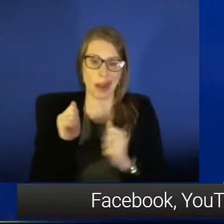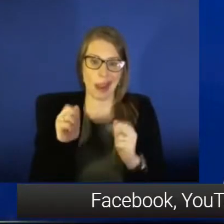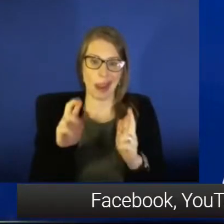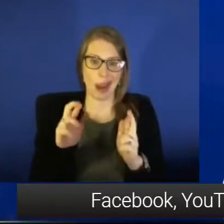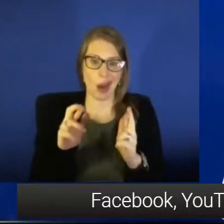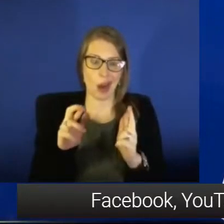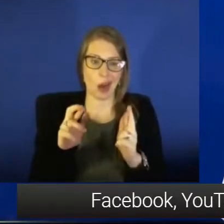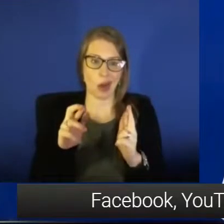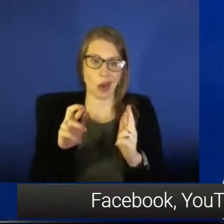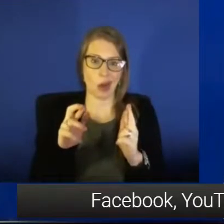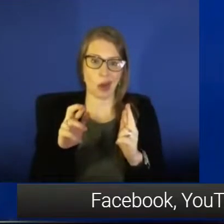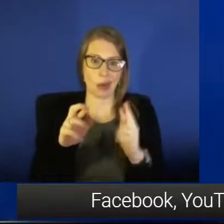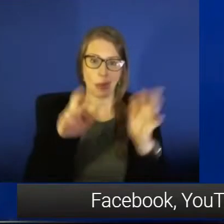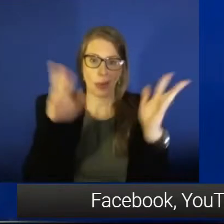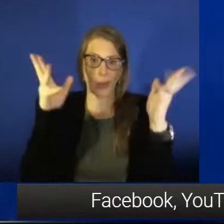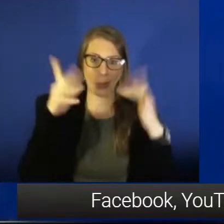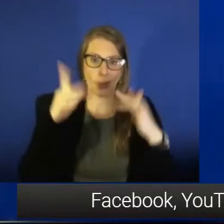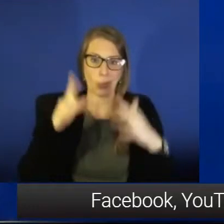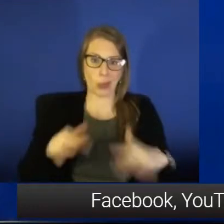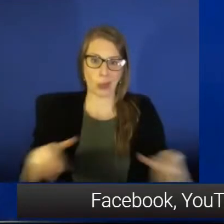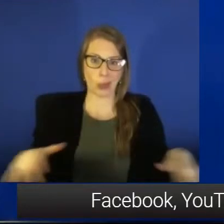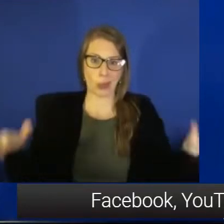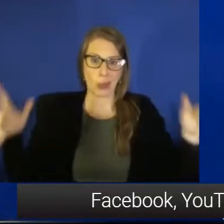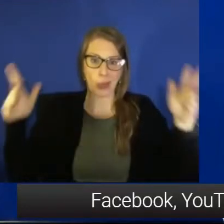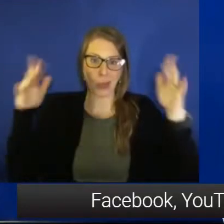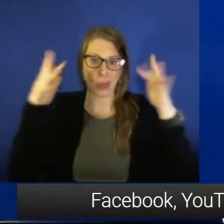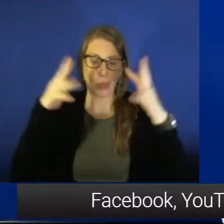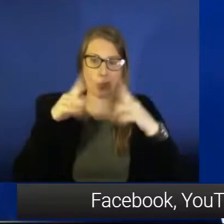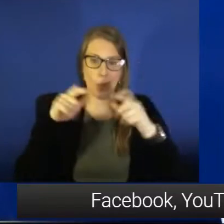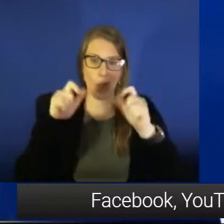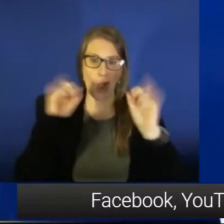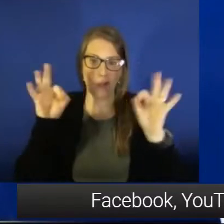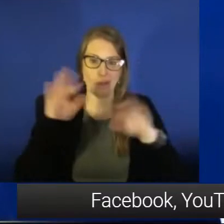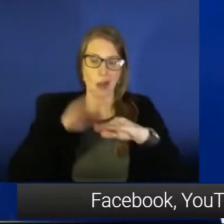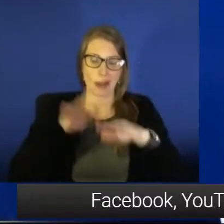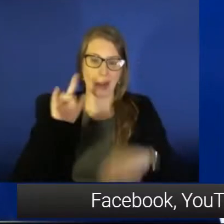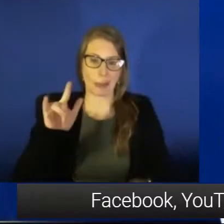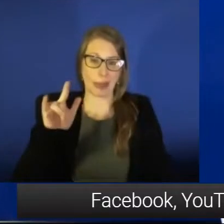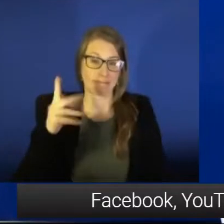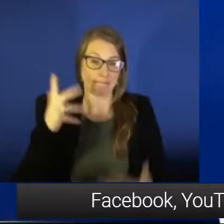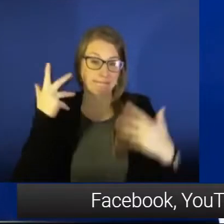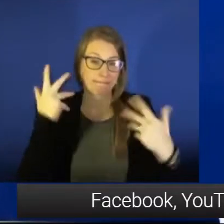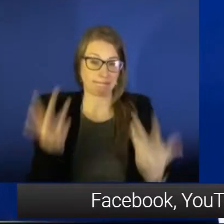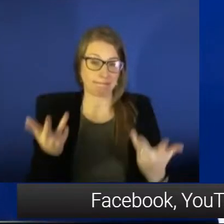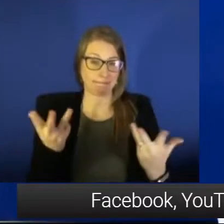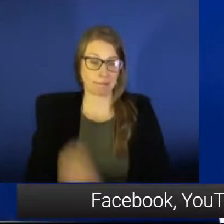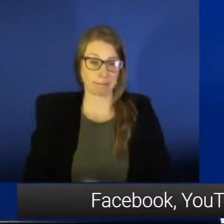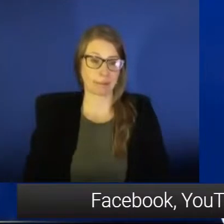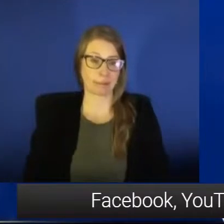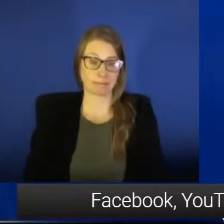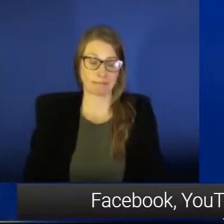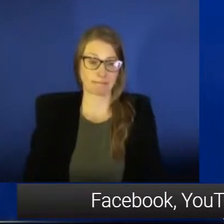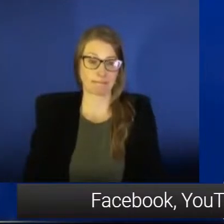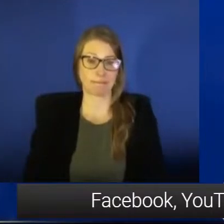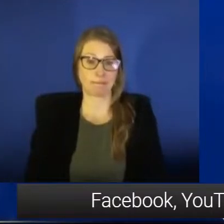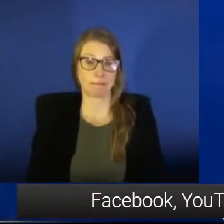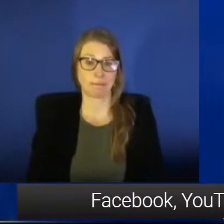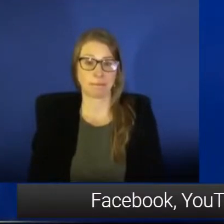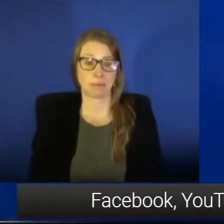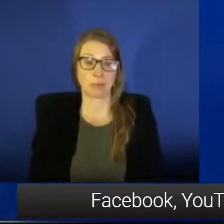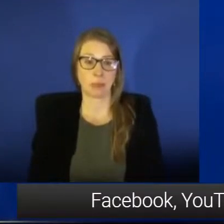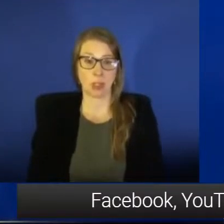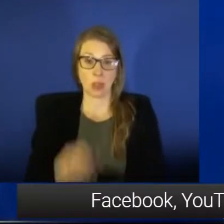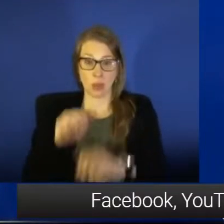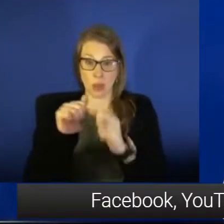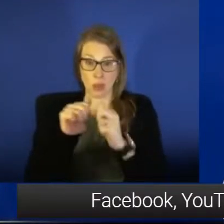happens when masks come off on airplanes. With masks on and the negative airflow, the airflow pattern on airplanes, it really looks very, very safe. But when we